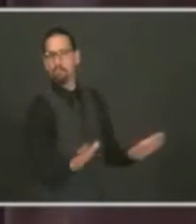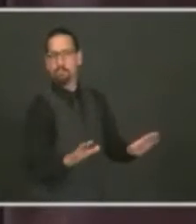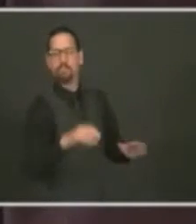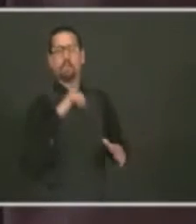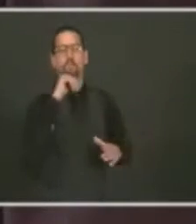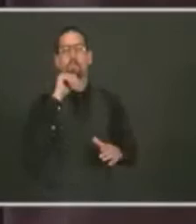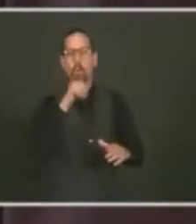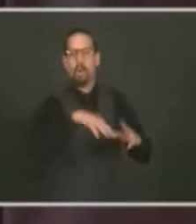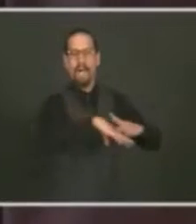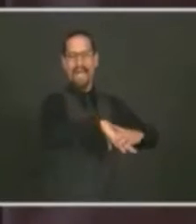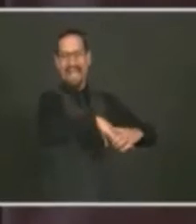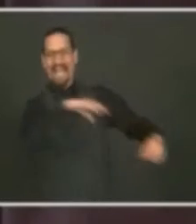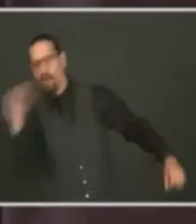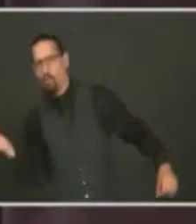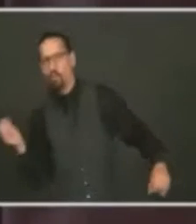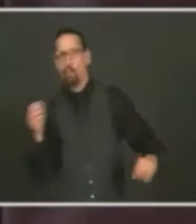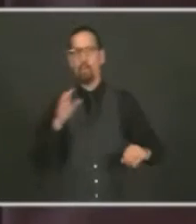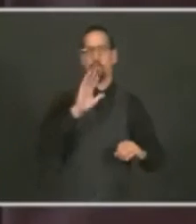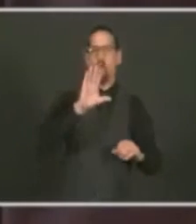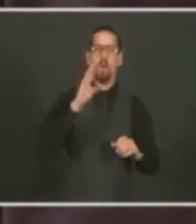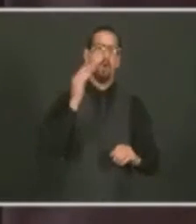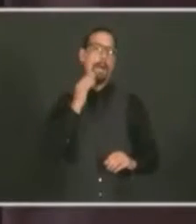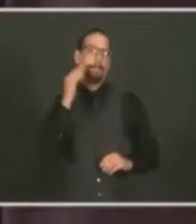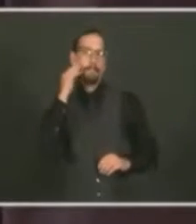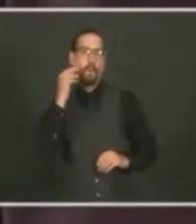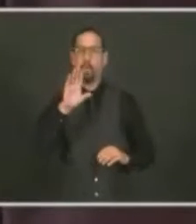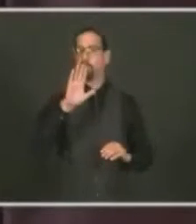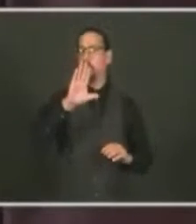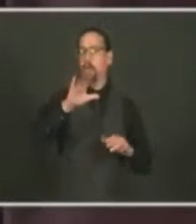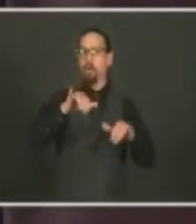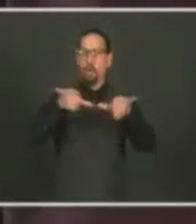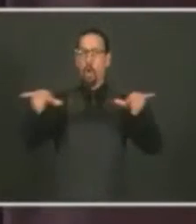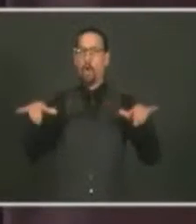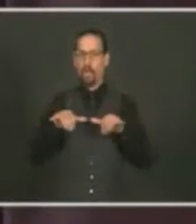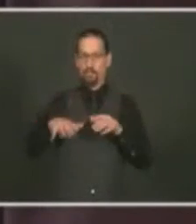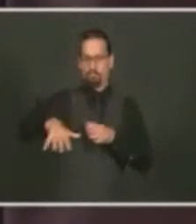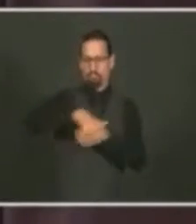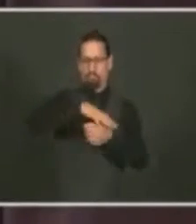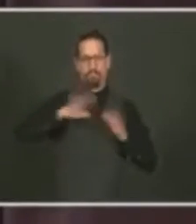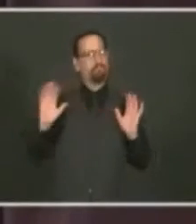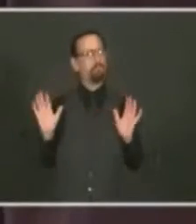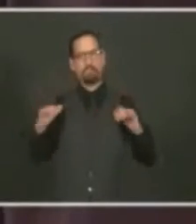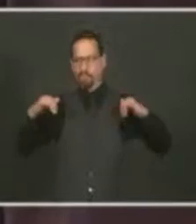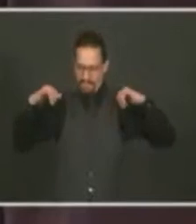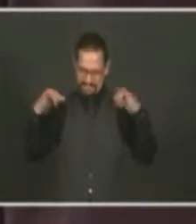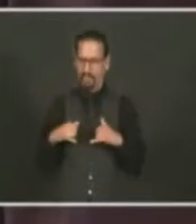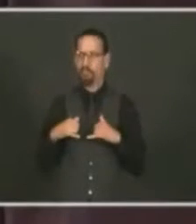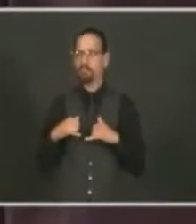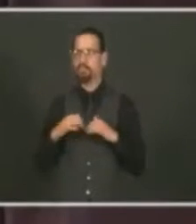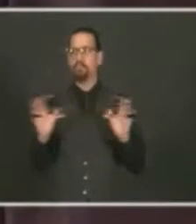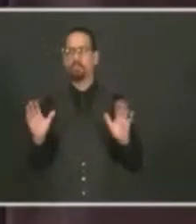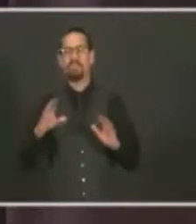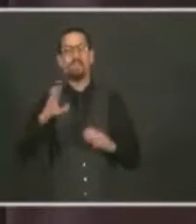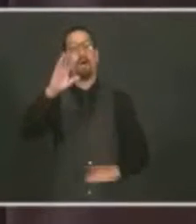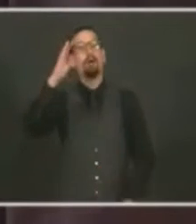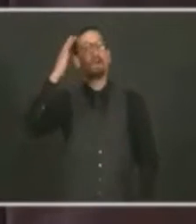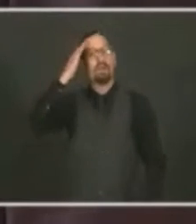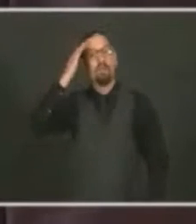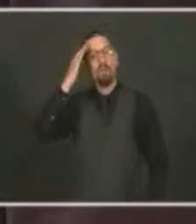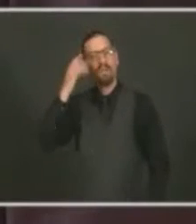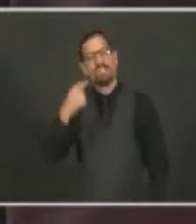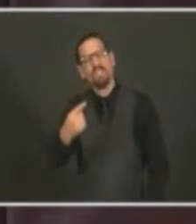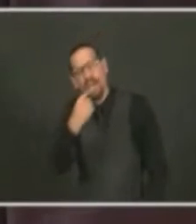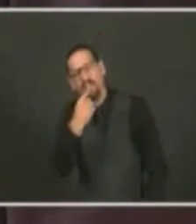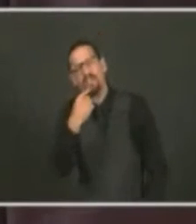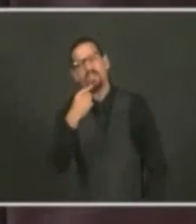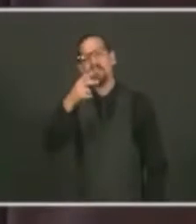and you're sitting at home for 14 days. Yes, I'm sorry, those are the rules as they are. You can do virtual school